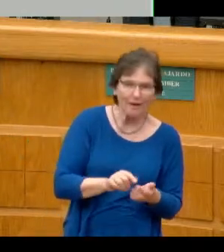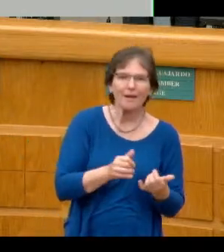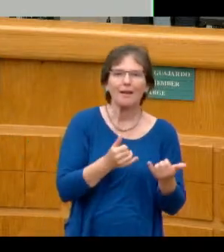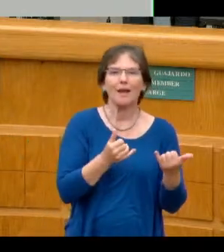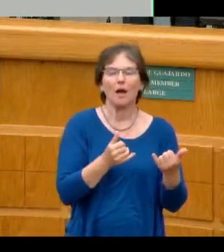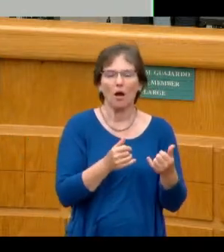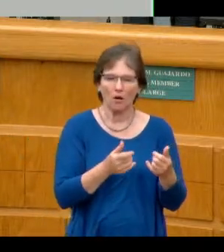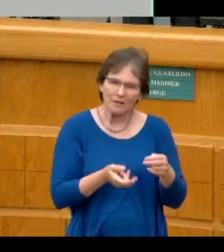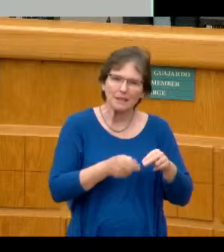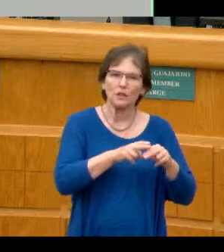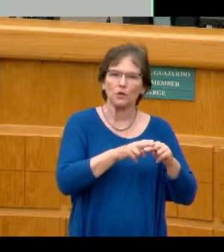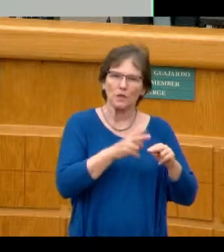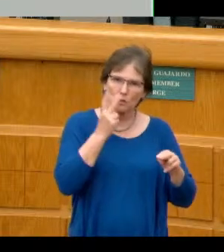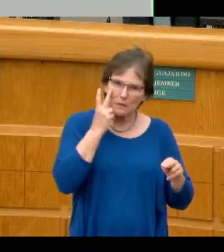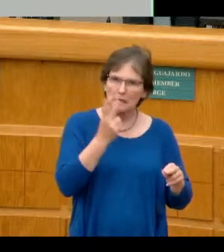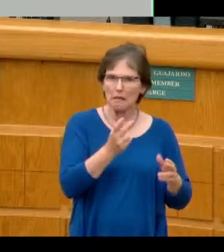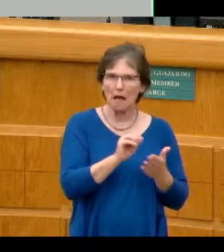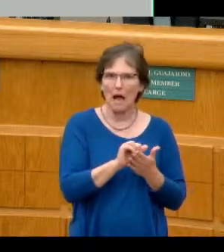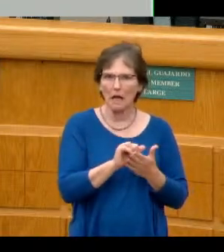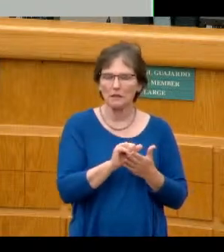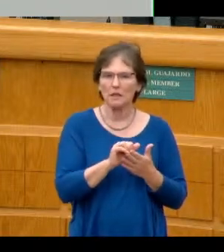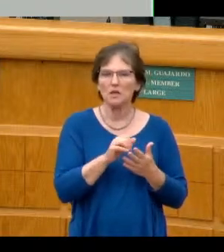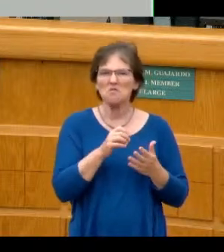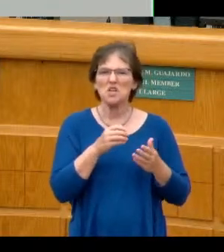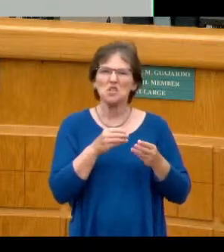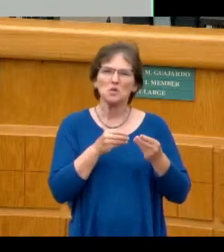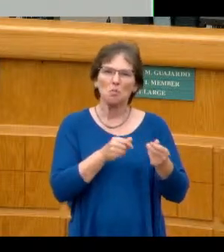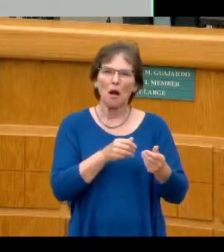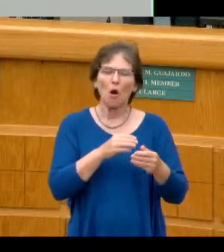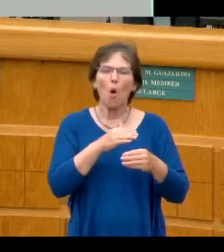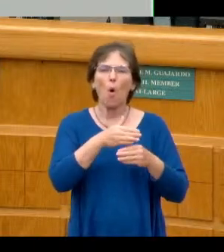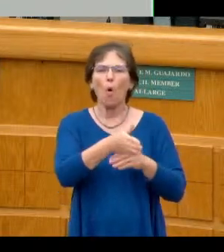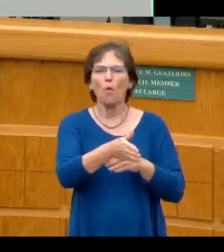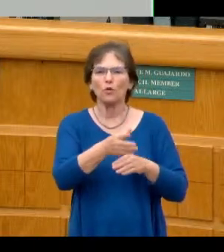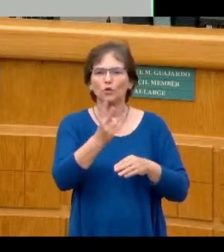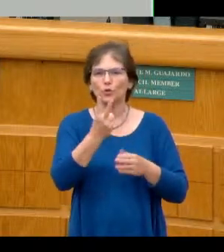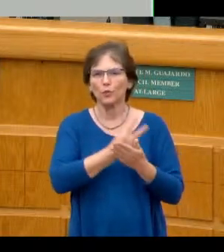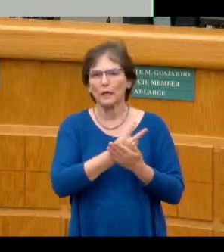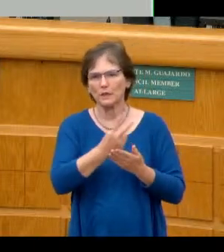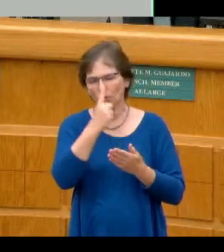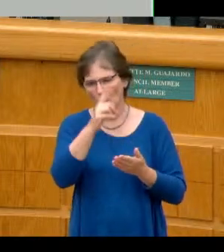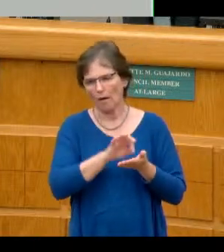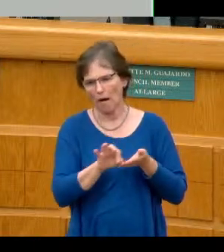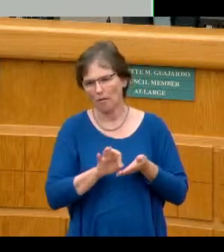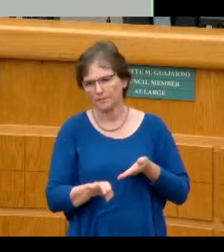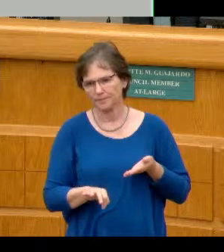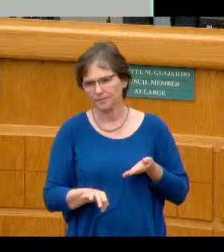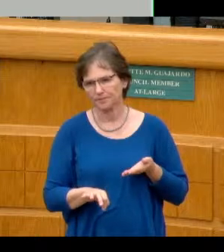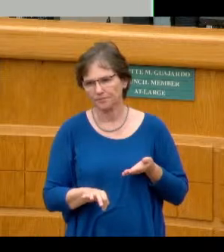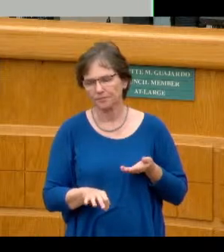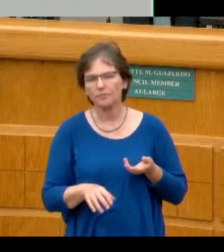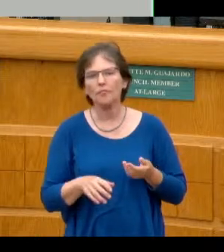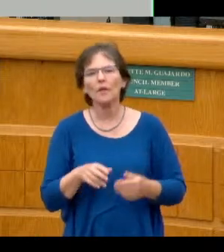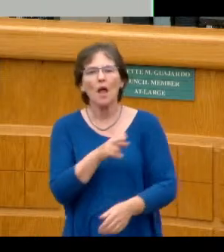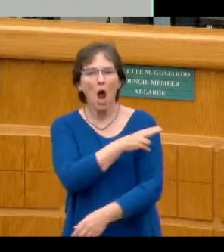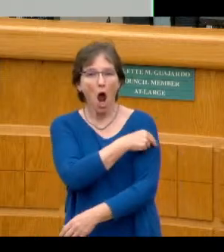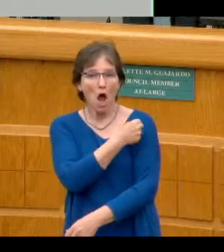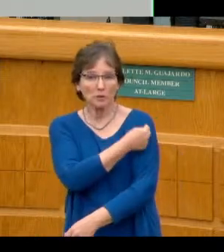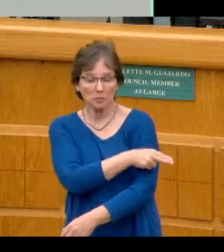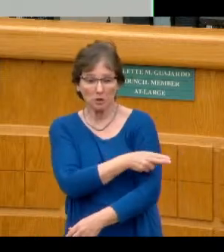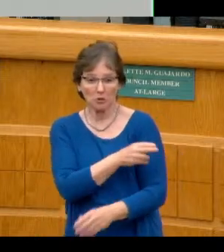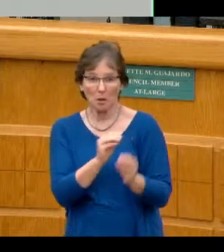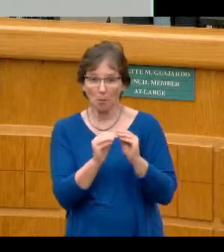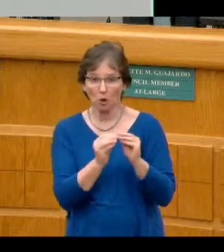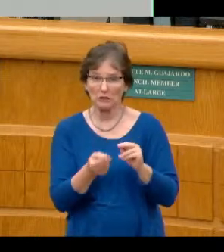closer to the 1.3? The new cases, they're definitely increasing locally. And it's not just like, oh, it's higher today than yesterday. It's